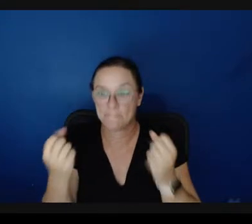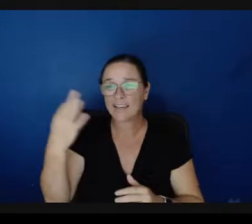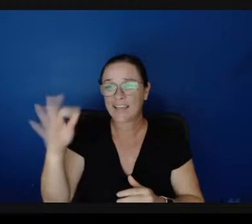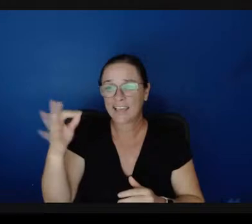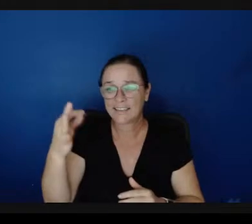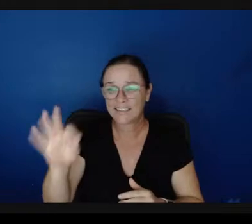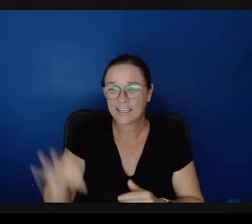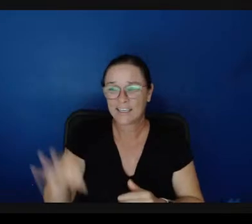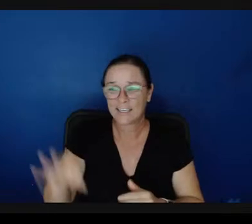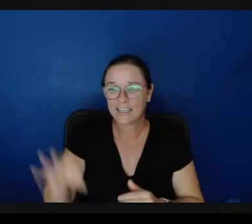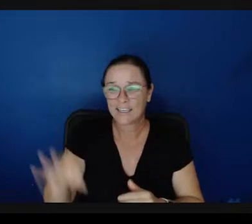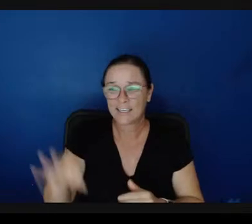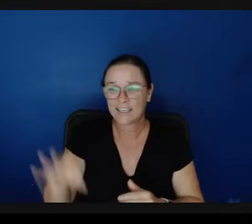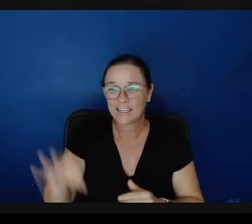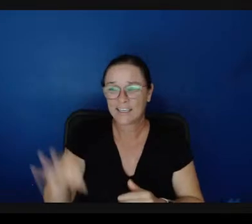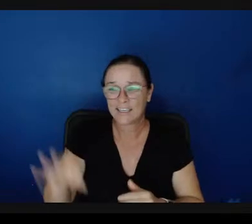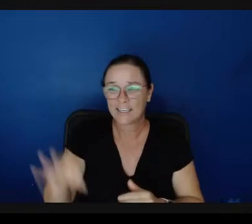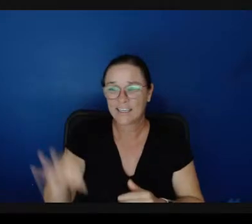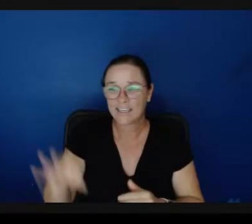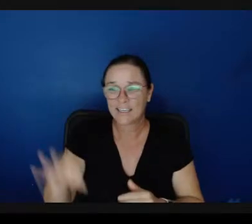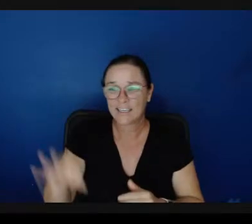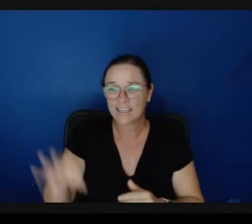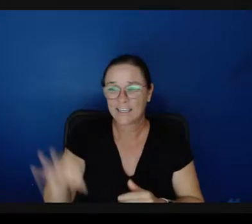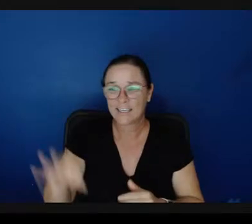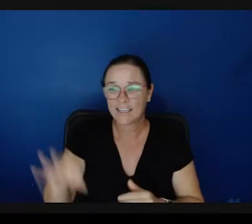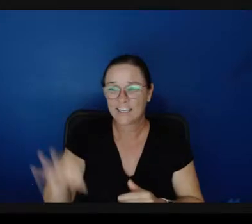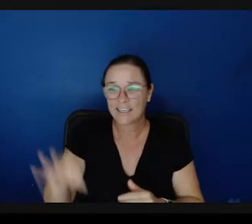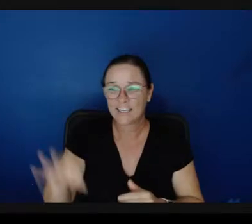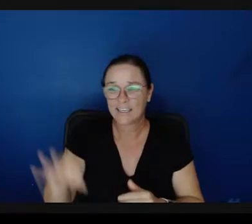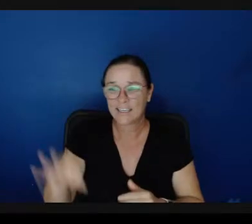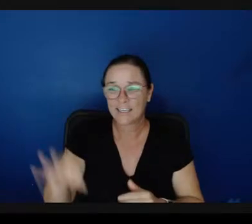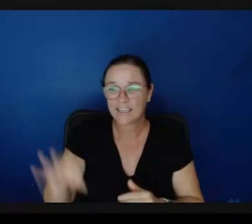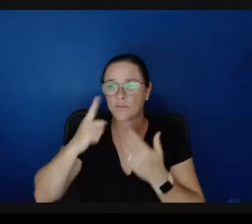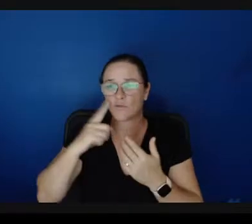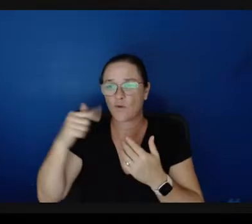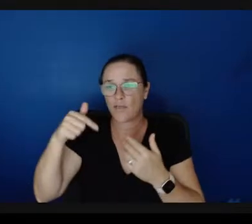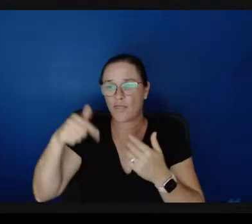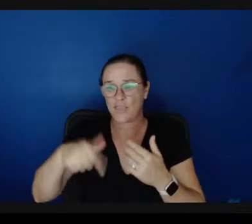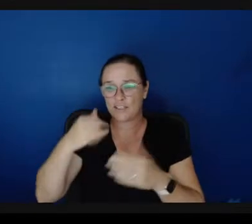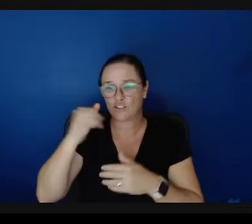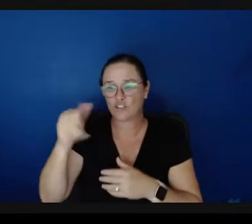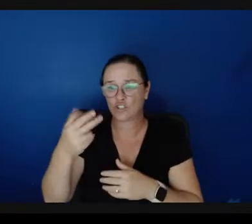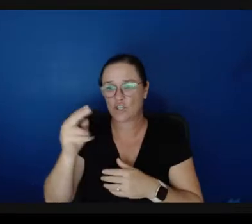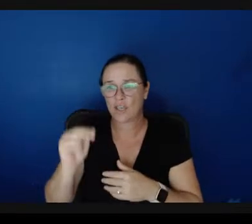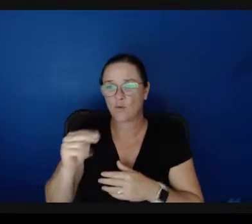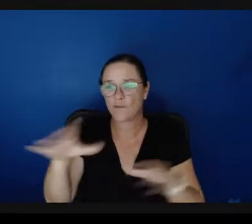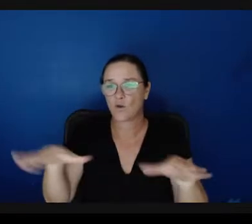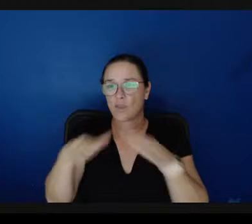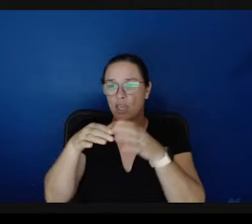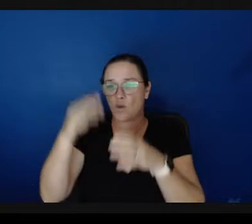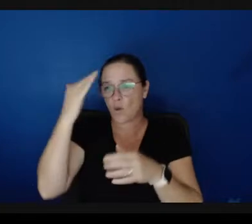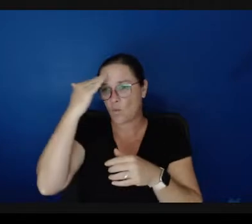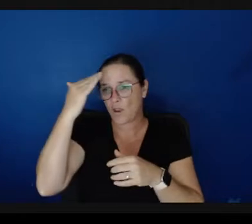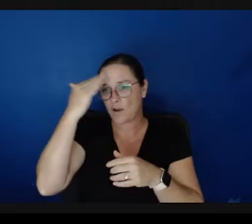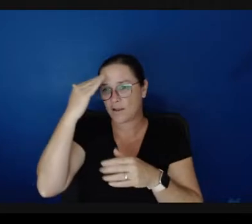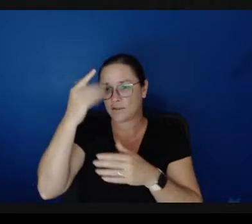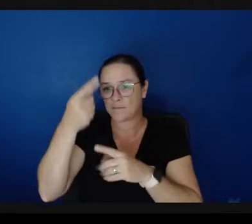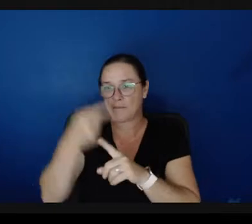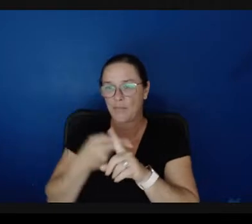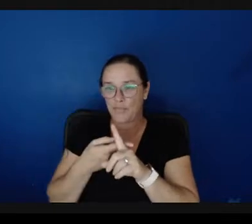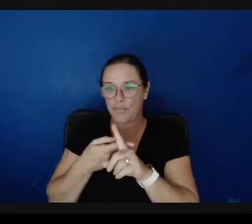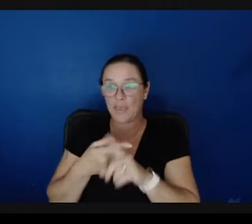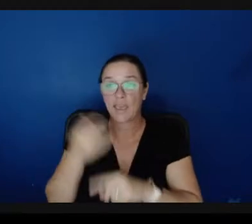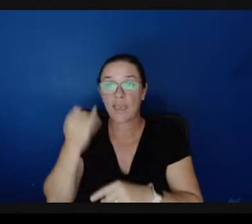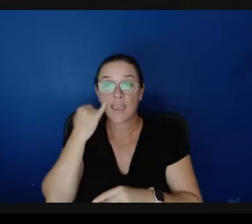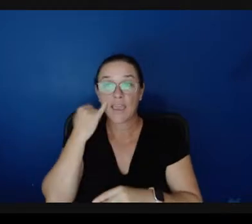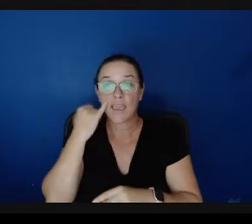14 locations island-wide, 21 programs for this January's Volcano Awareness Month. If you are here, I